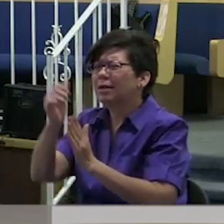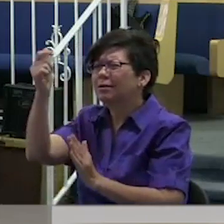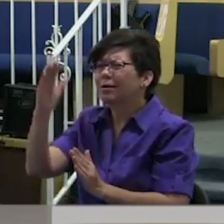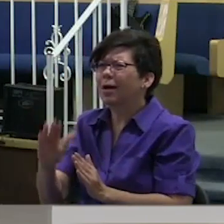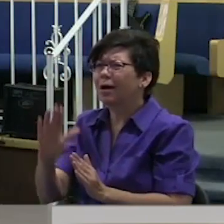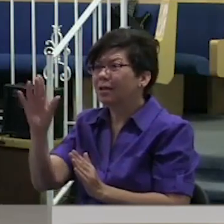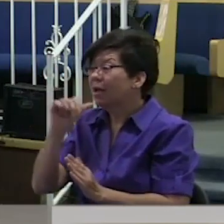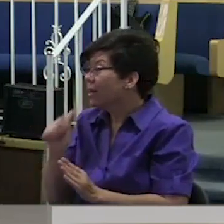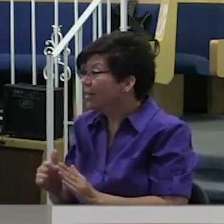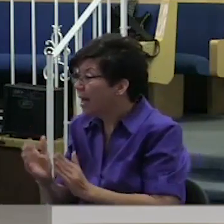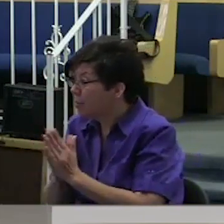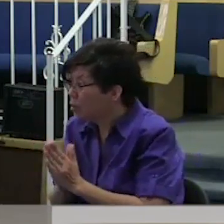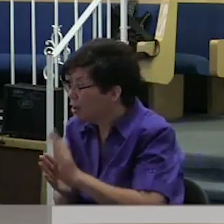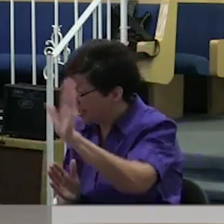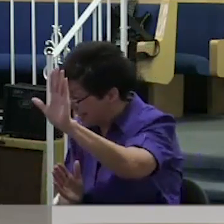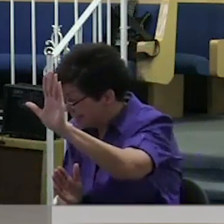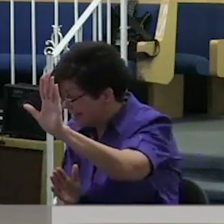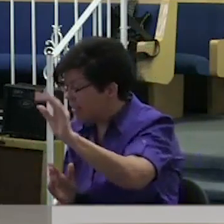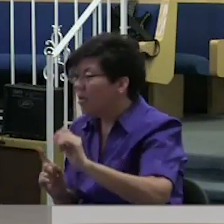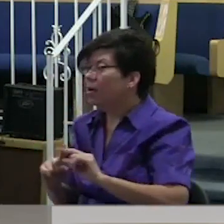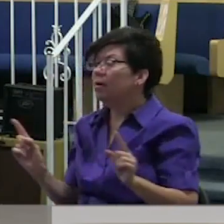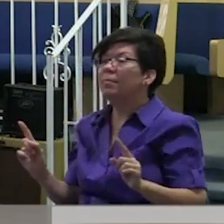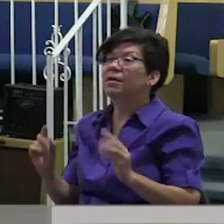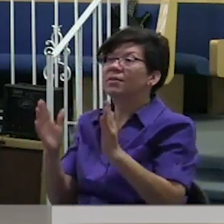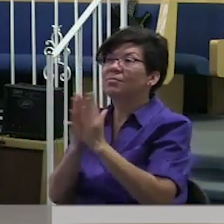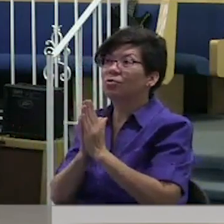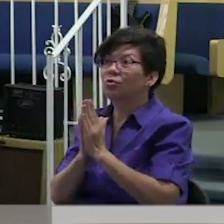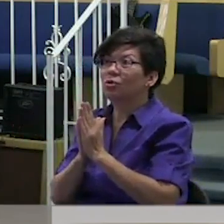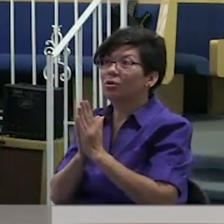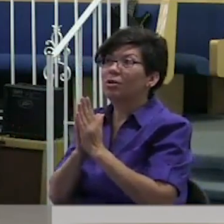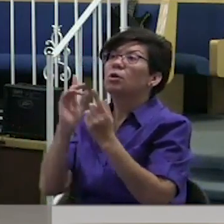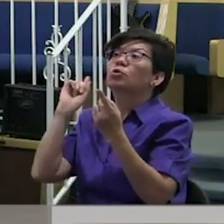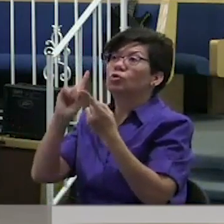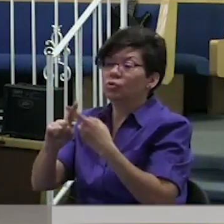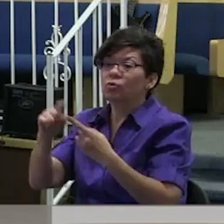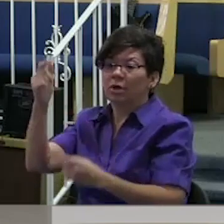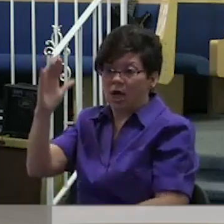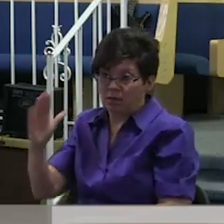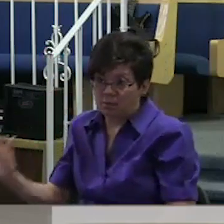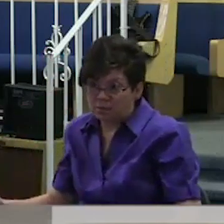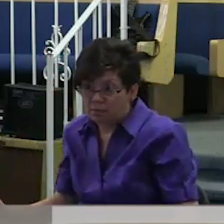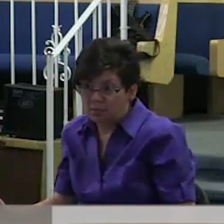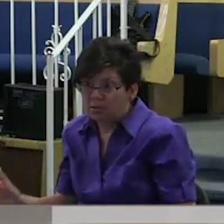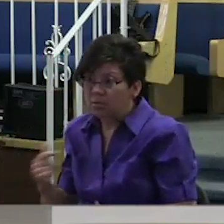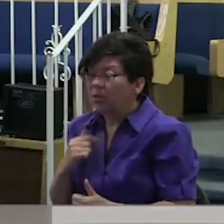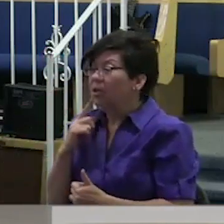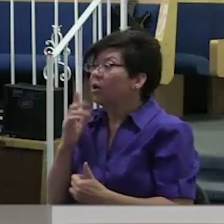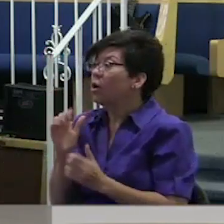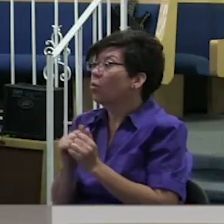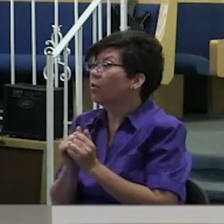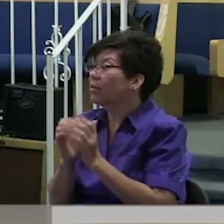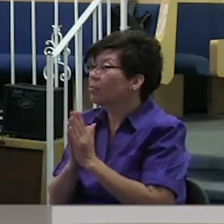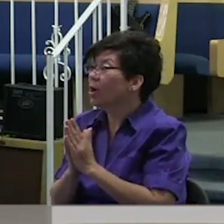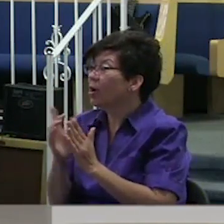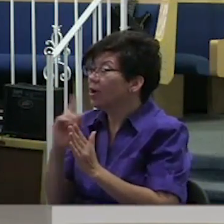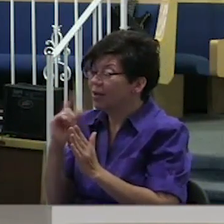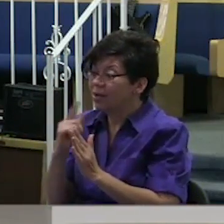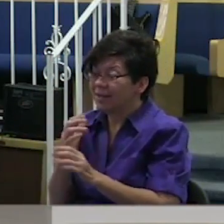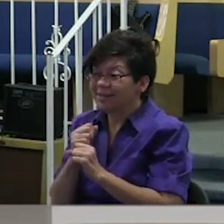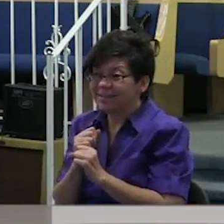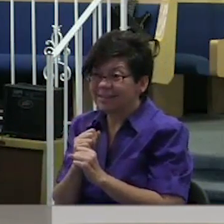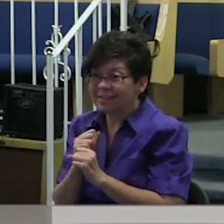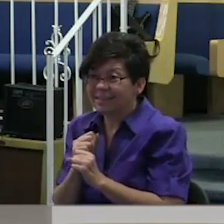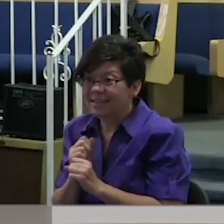the prayer of God, but the prayer to God. Along with their prayer, they were giving